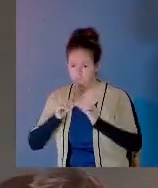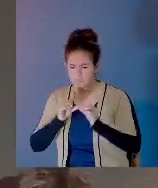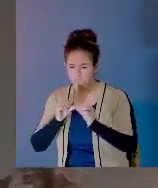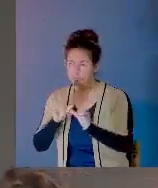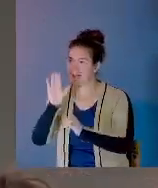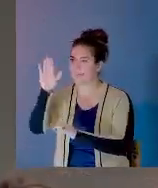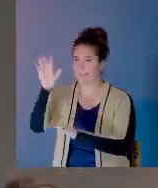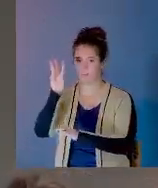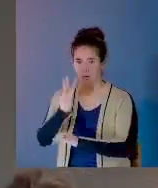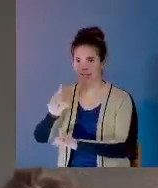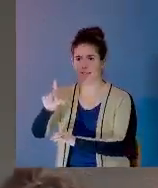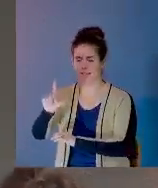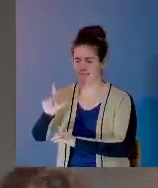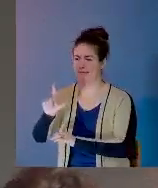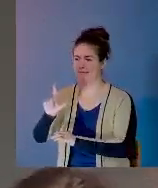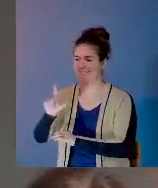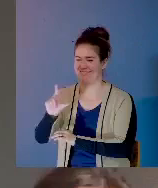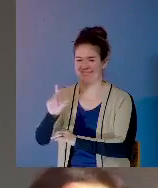because you see God bringing